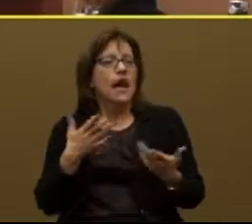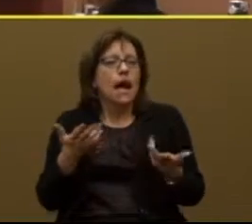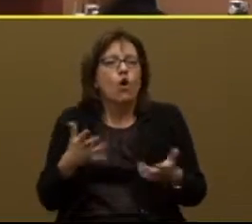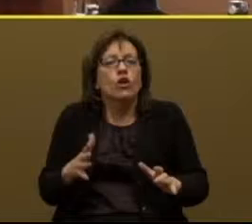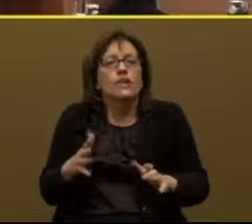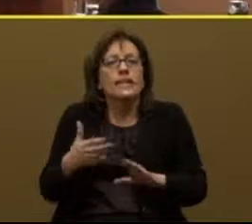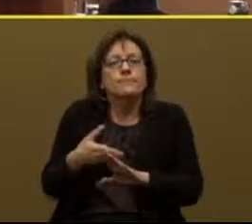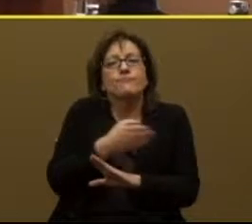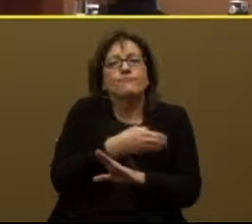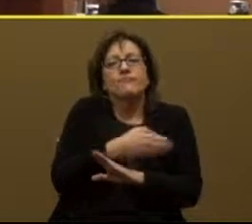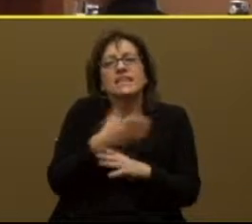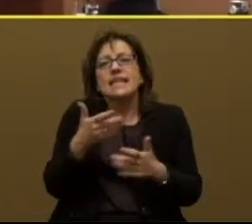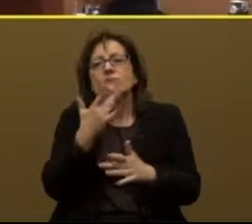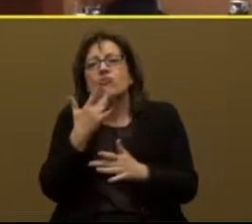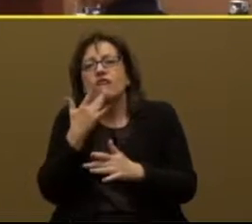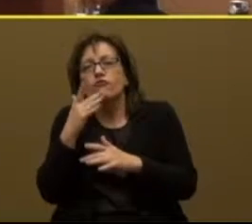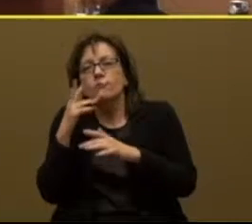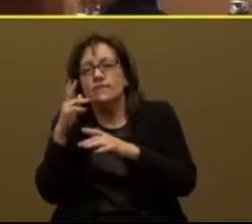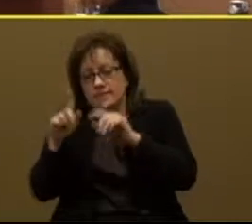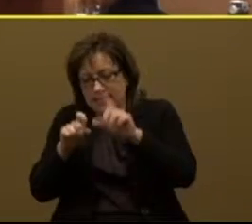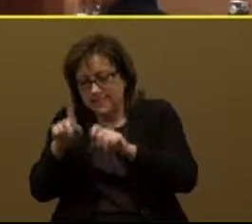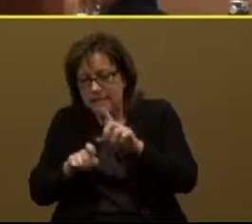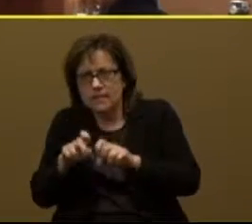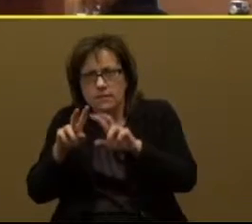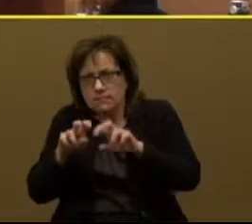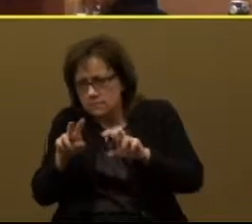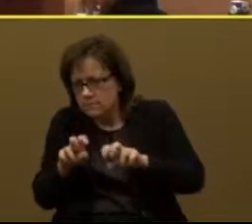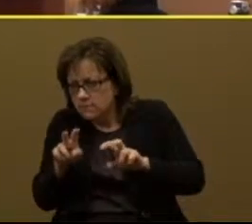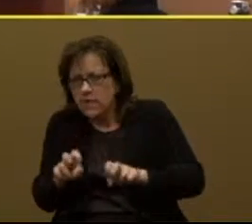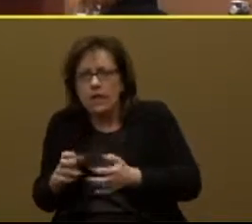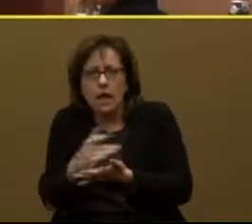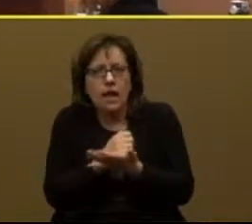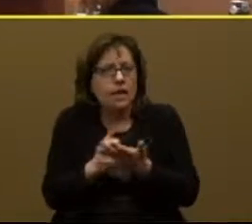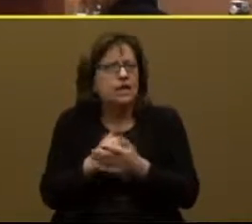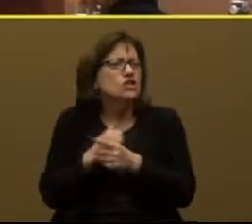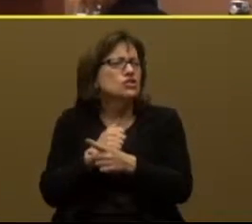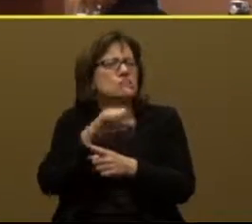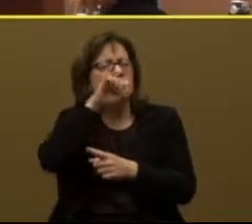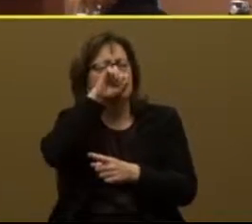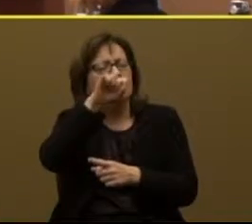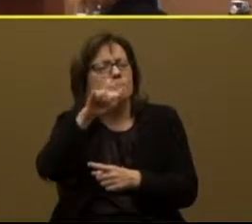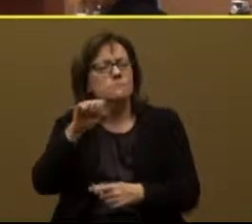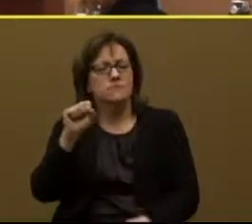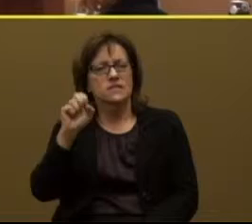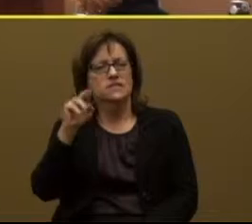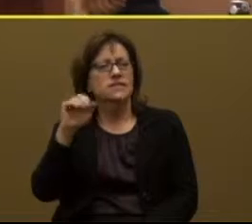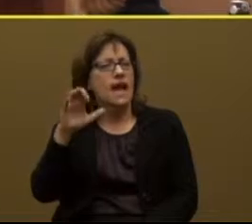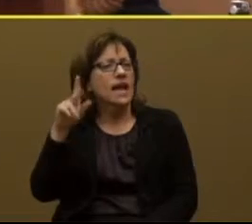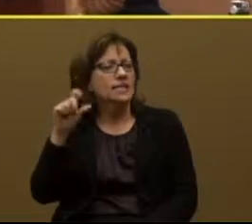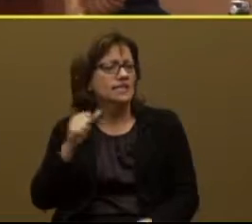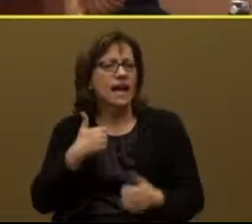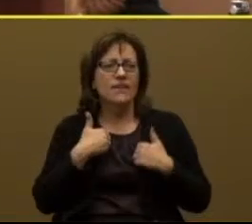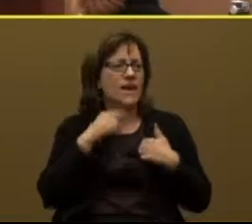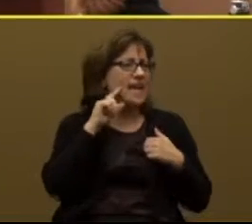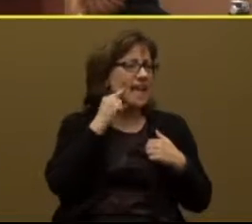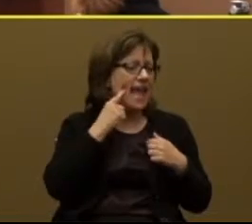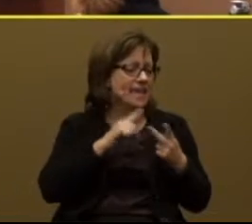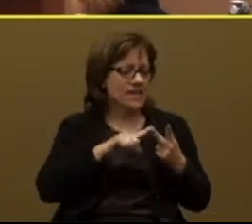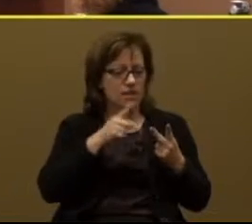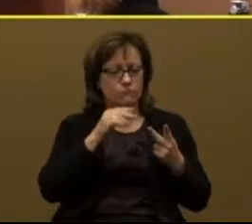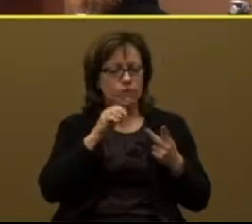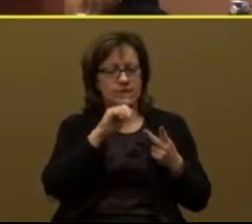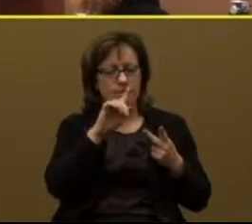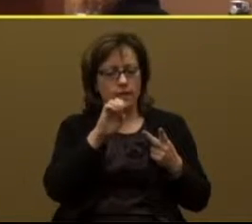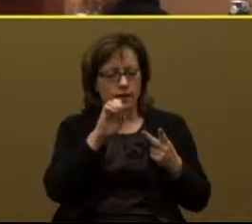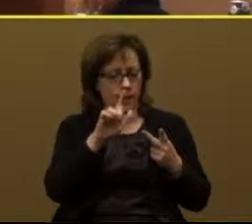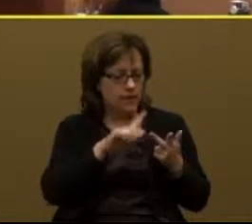with her. I've already collected information. Kristi loves snacks, so I have candy, I have pretzels,